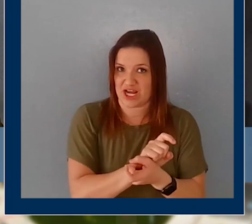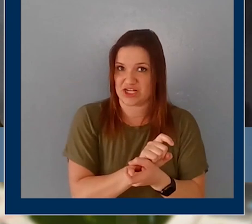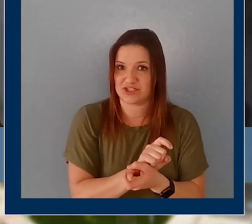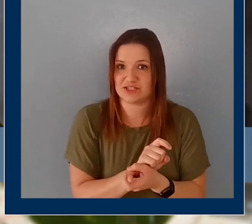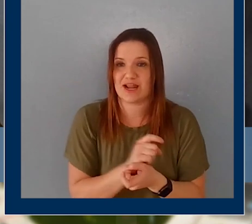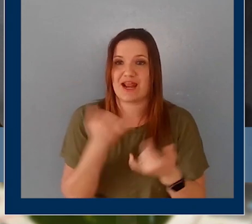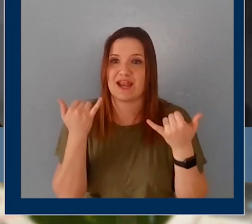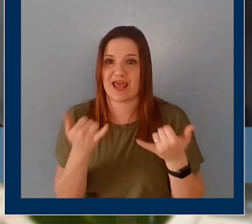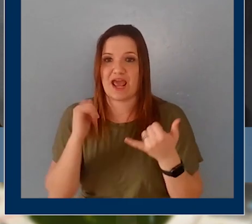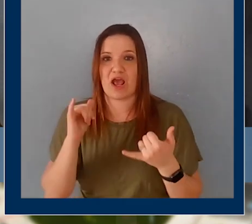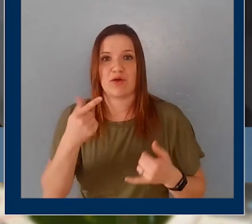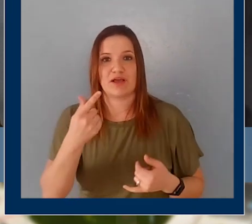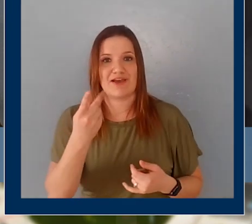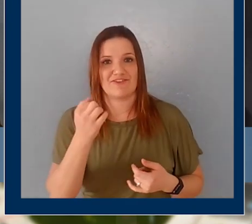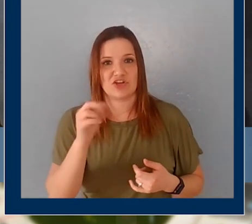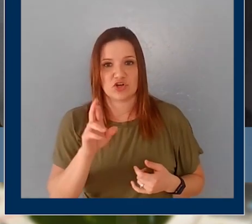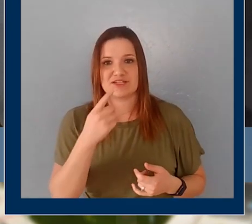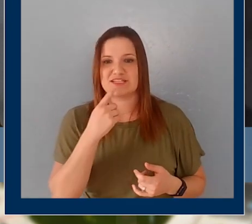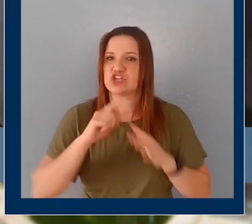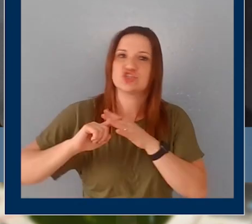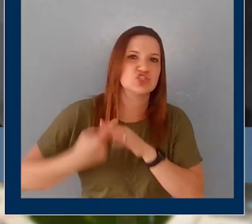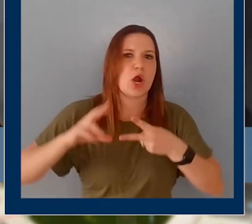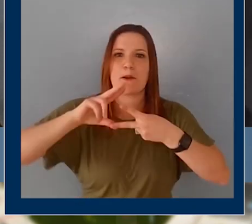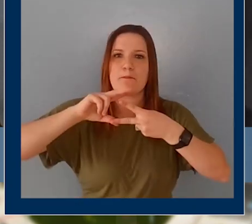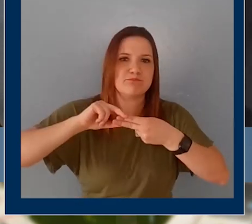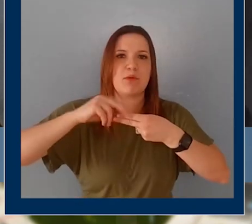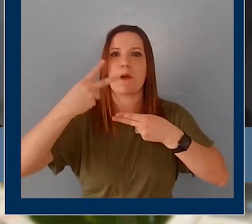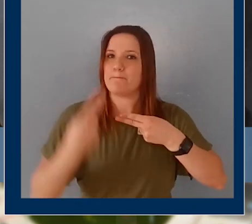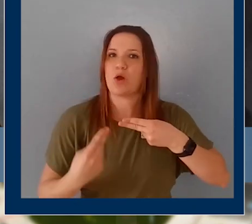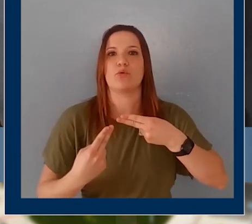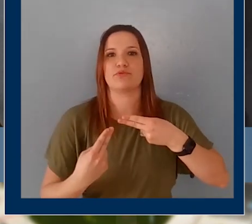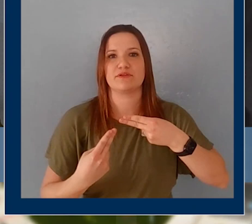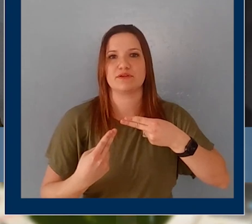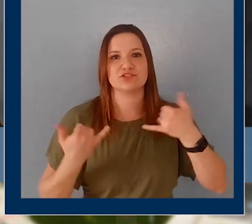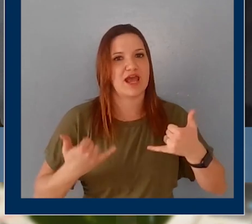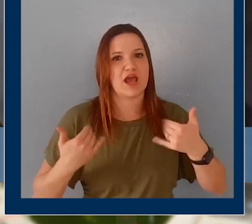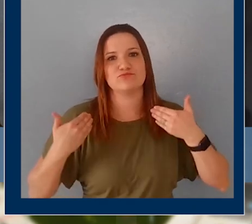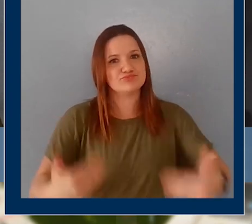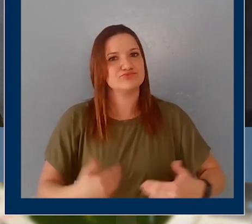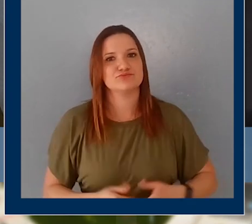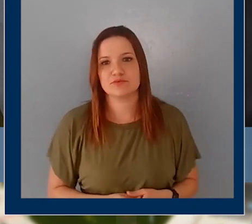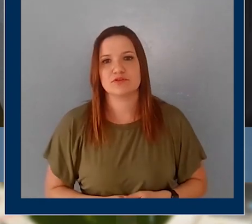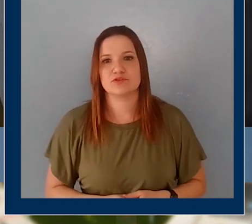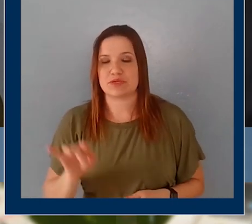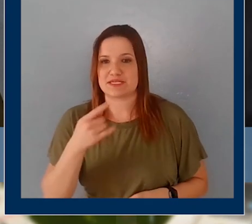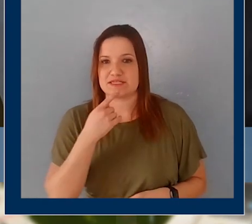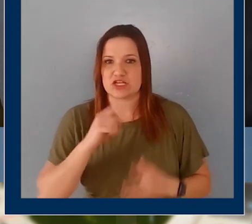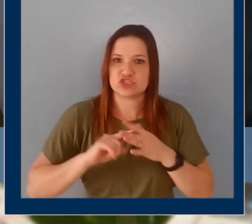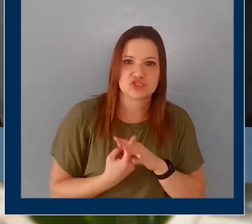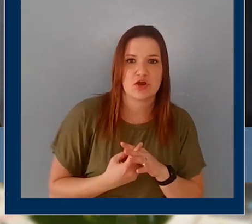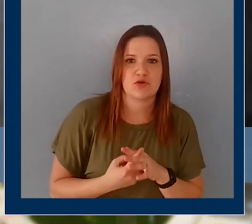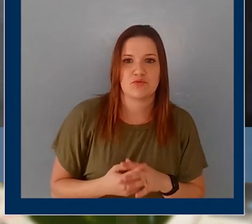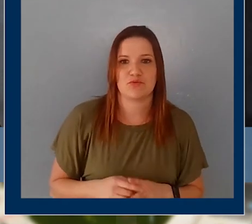tiers in 1B now. So that's why he said start with age 65 now. Don't wait. Okay. So how